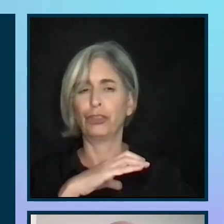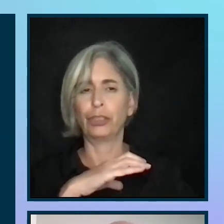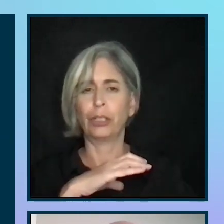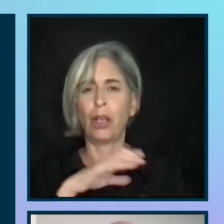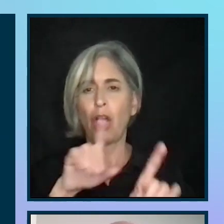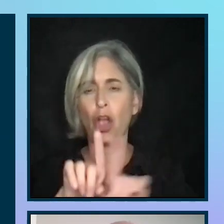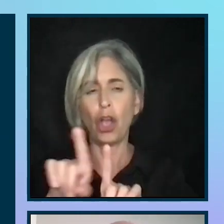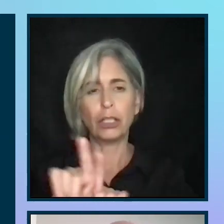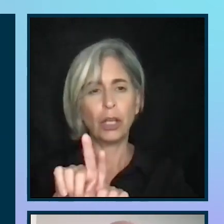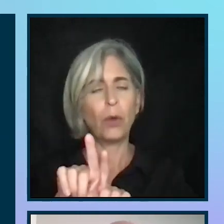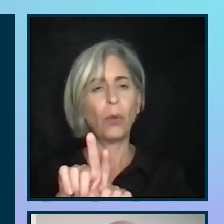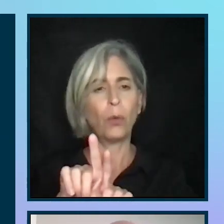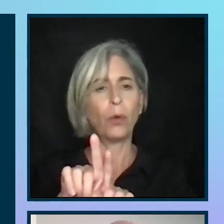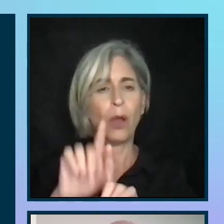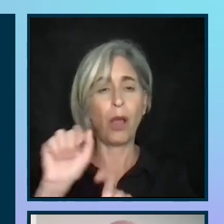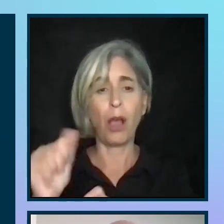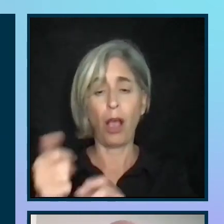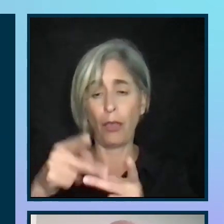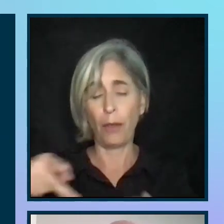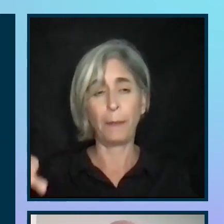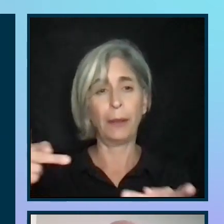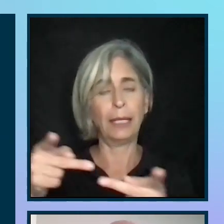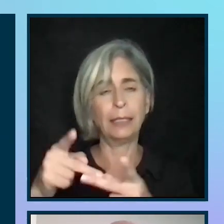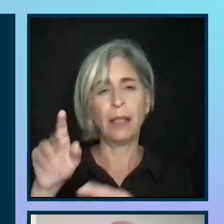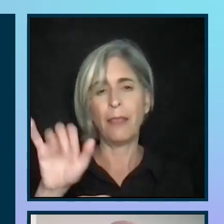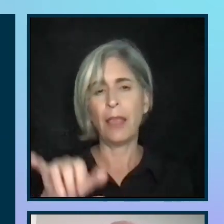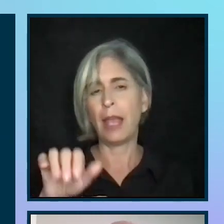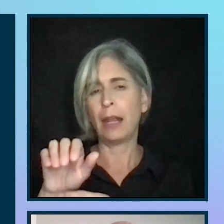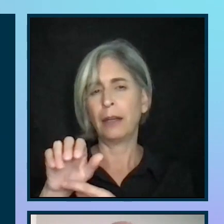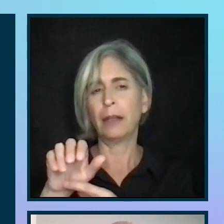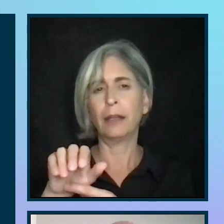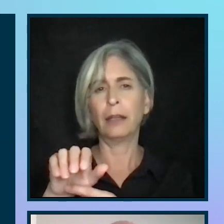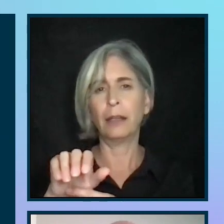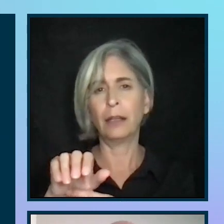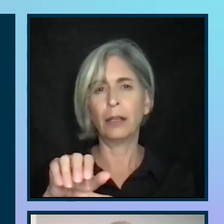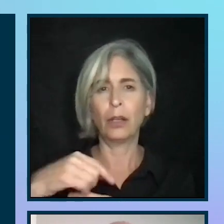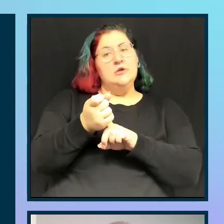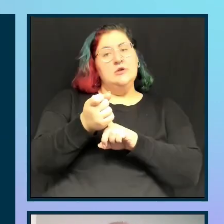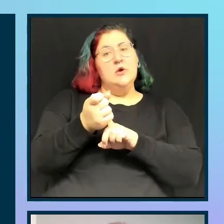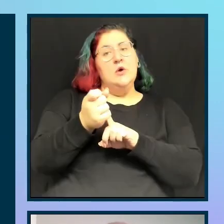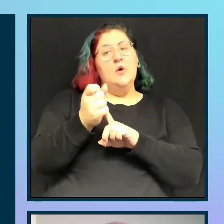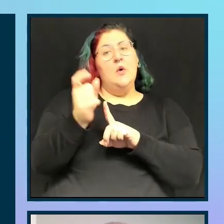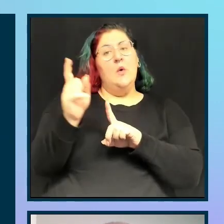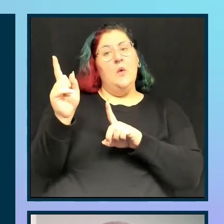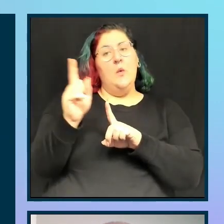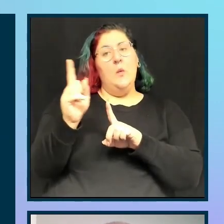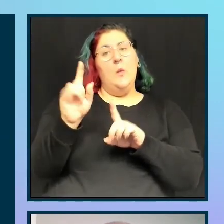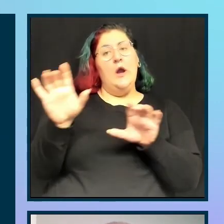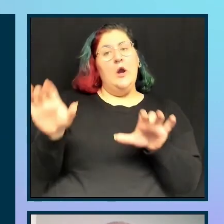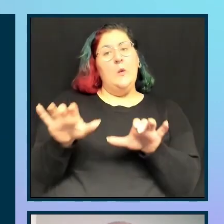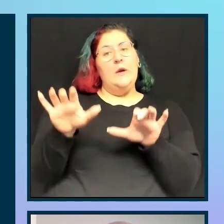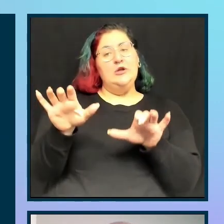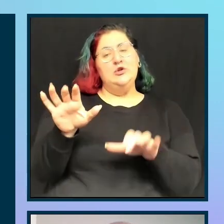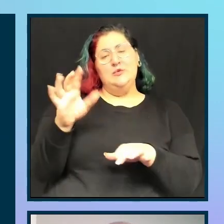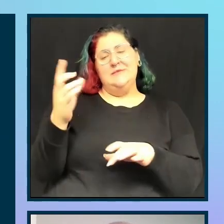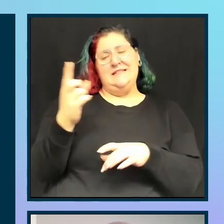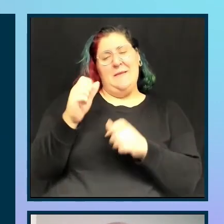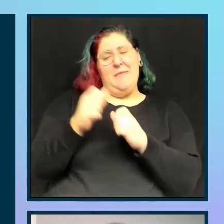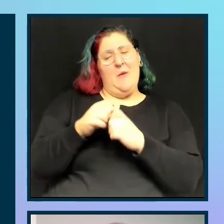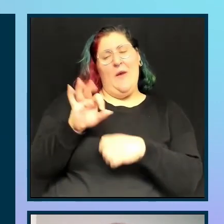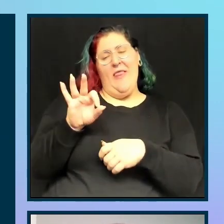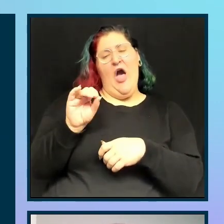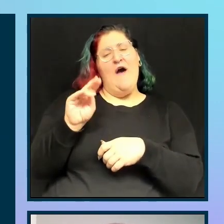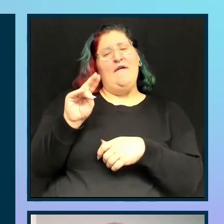And there would be other cases where 3B2 would do a font obfuscation thing where they were